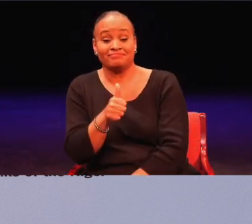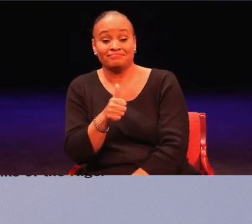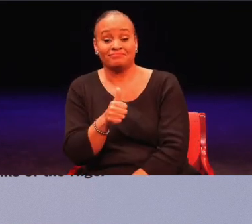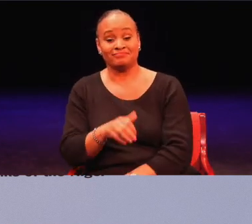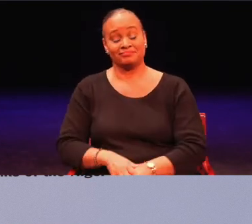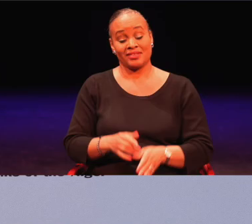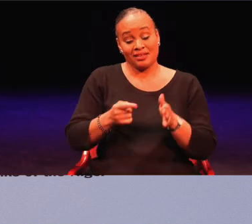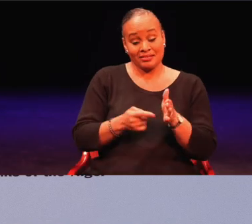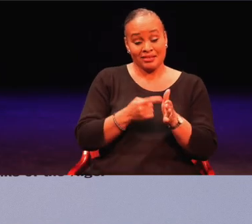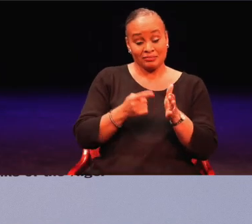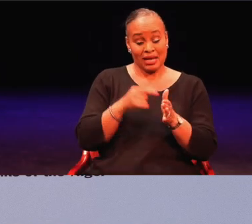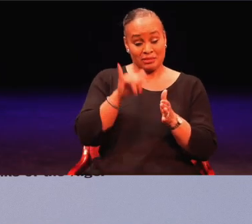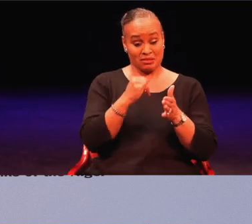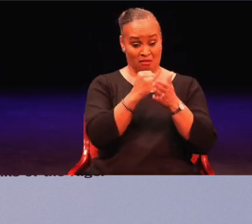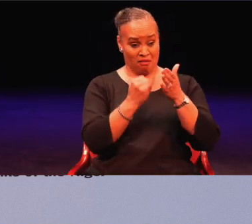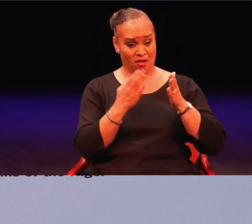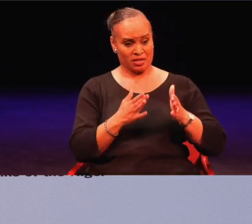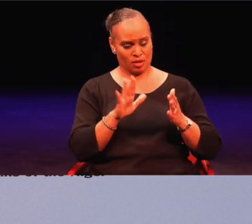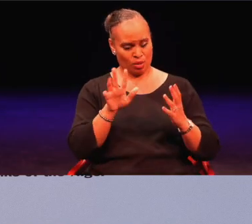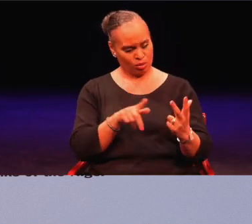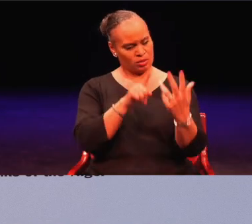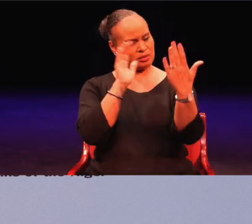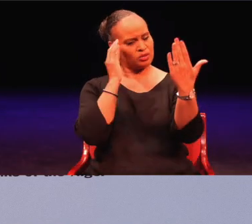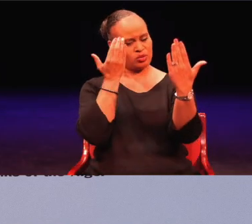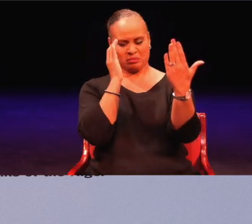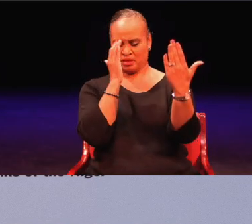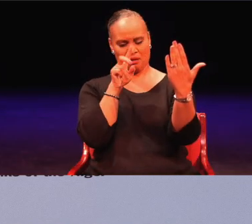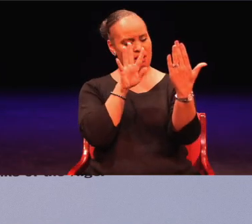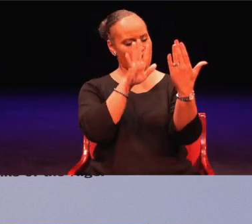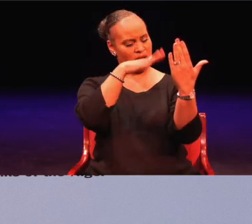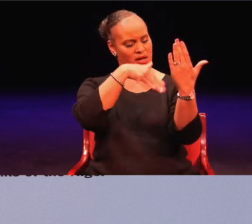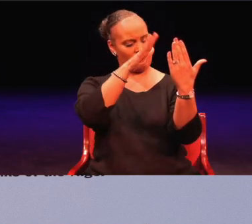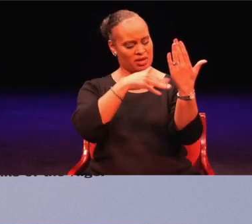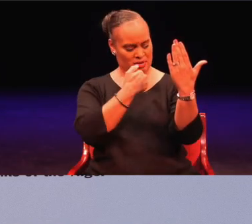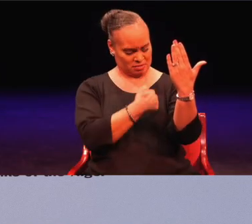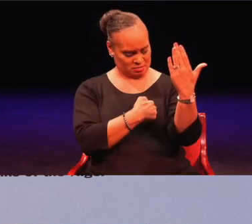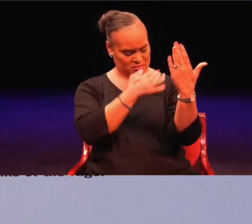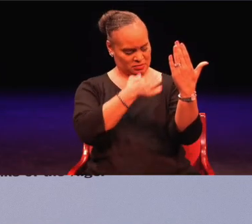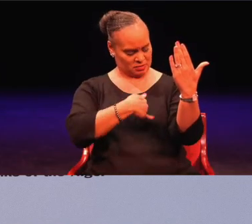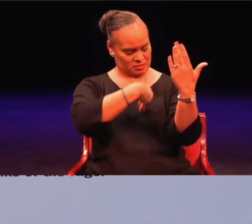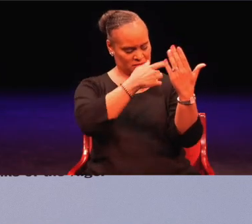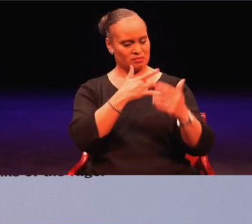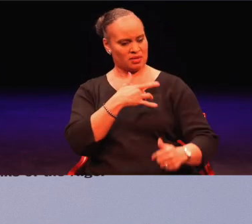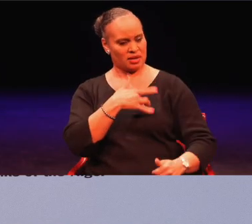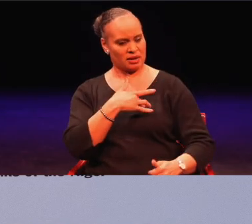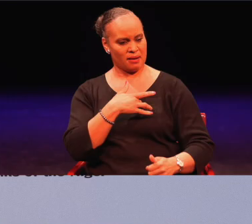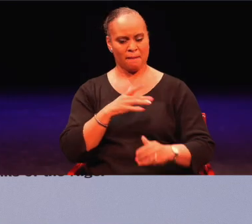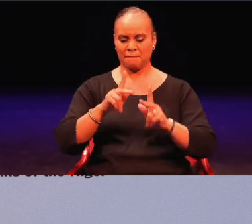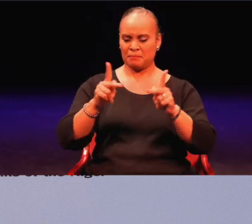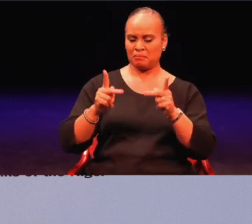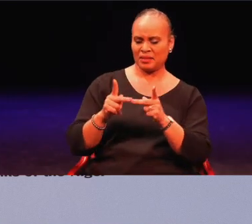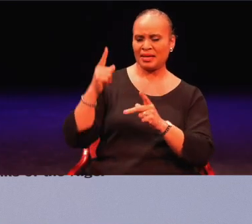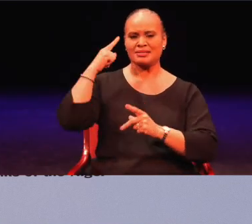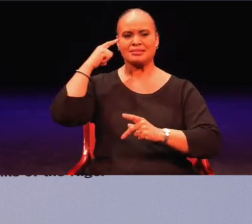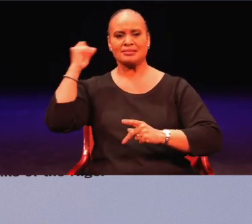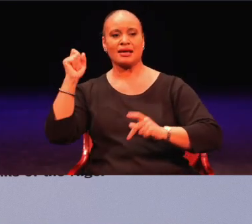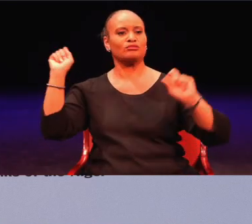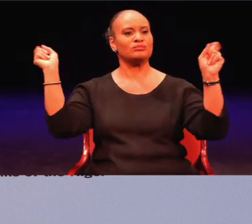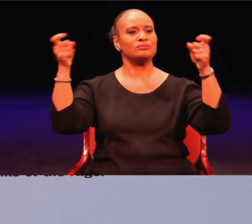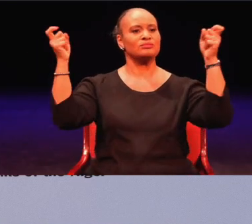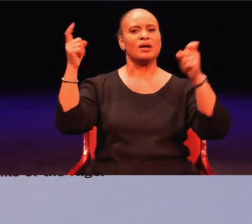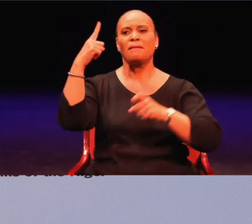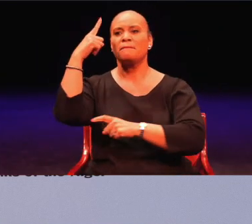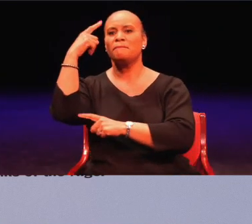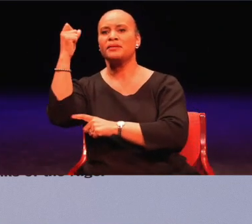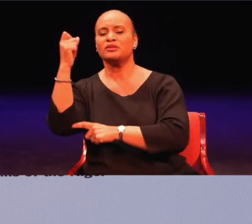Sometimes it is the artist looking into a mirror, painting a portrait of his own heart. Place, sound, celebration, memories